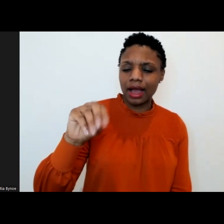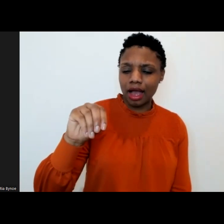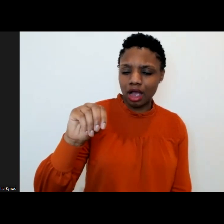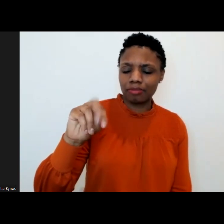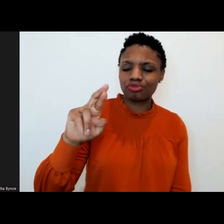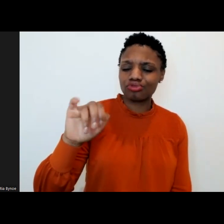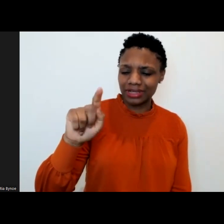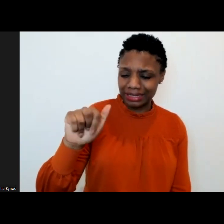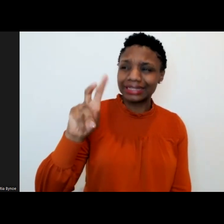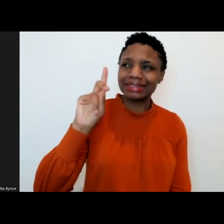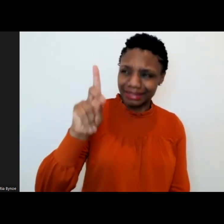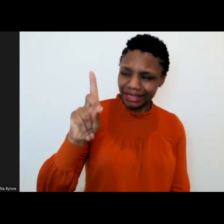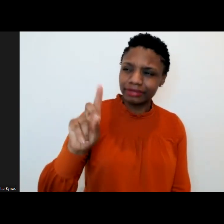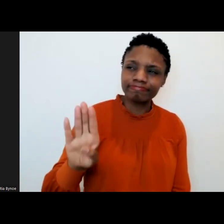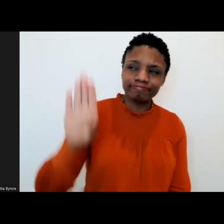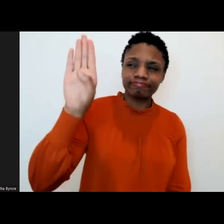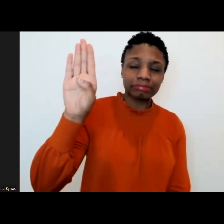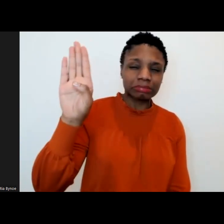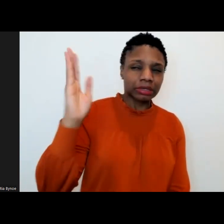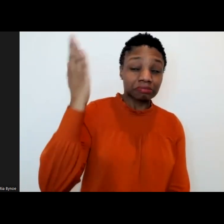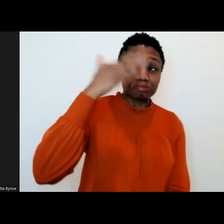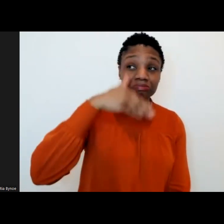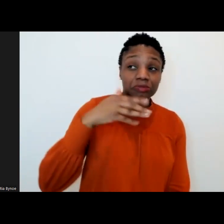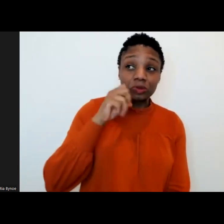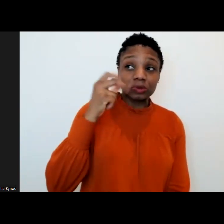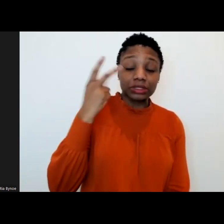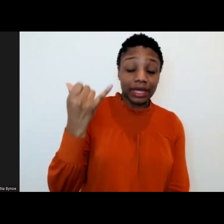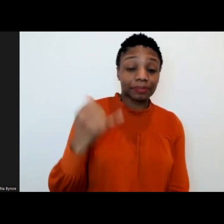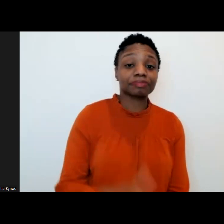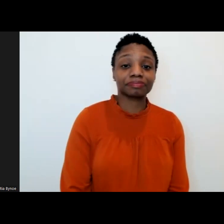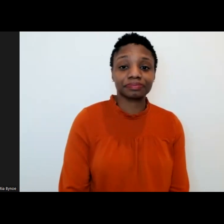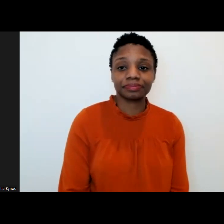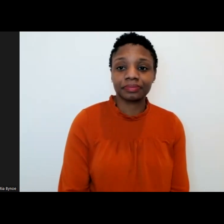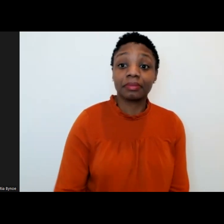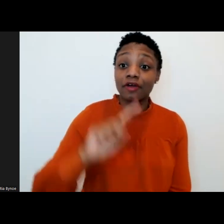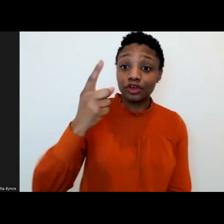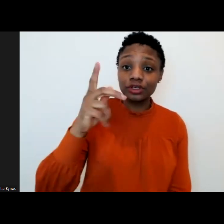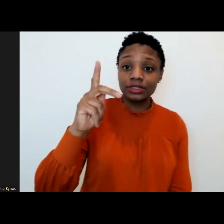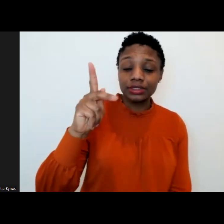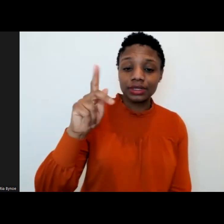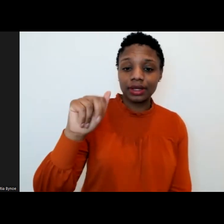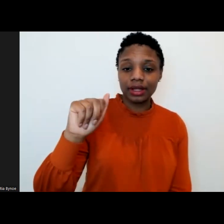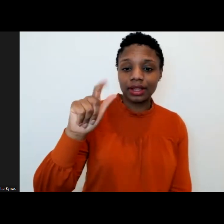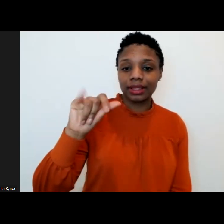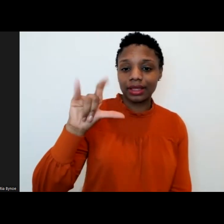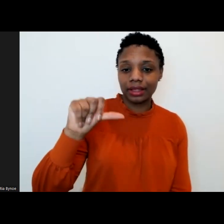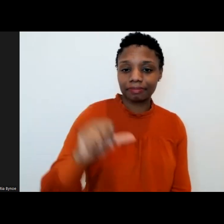right now. Okay, so we'll go with Kalila, and Namrita, if you have a question, we can go to you afterwards.